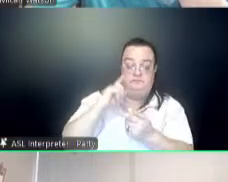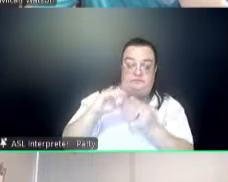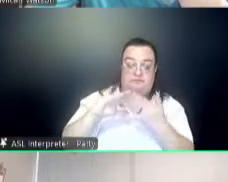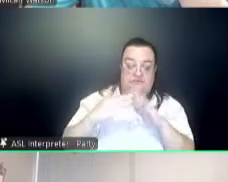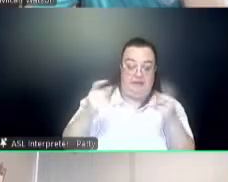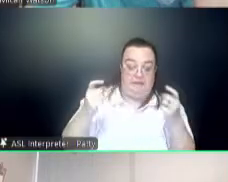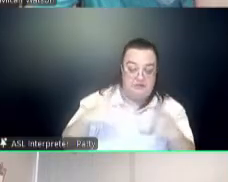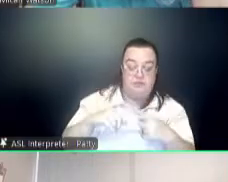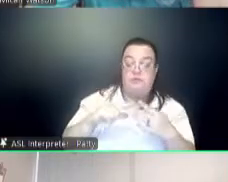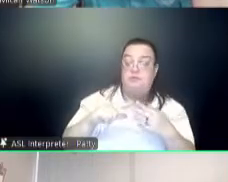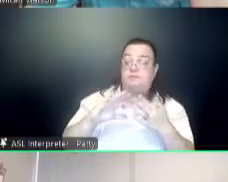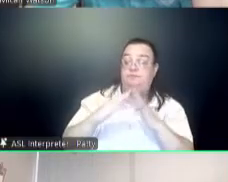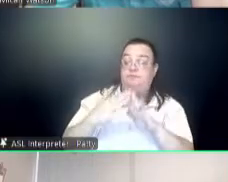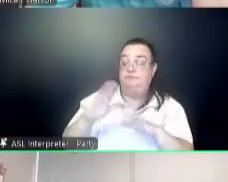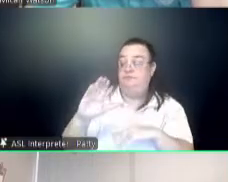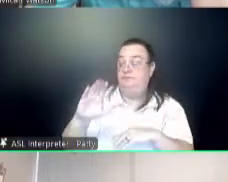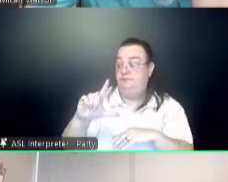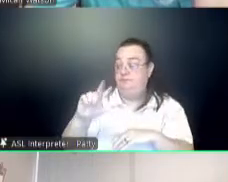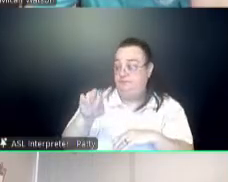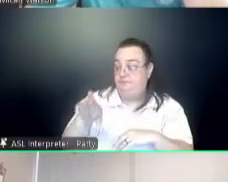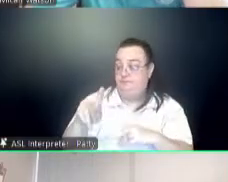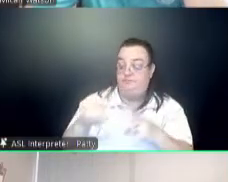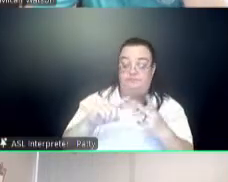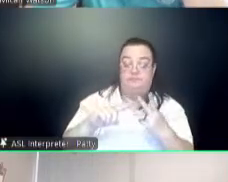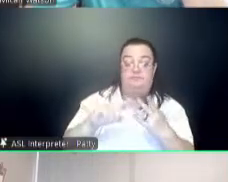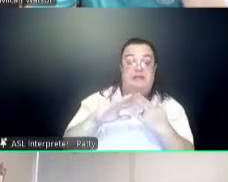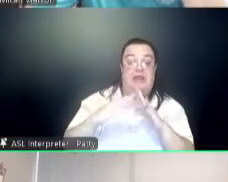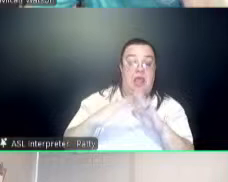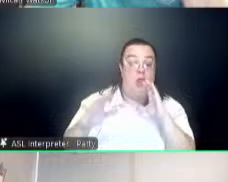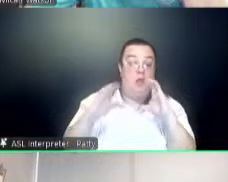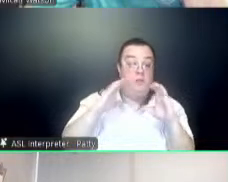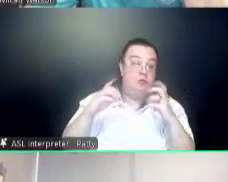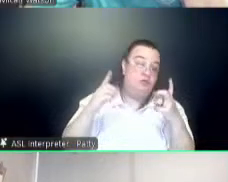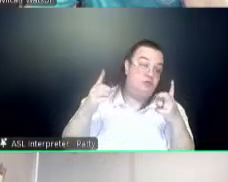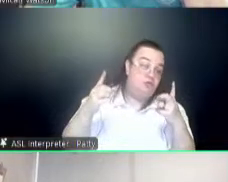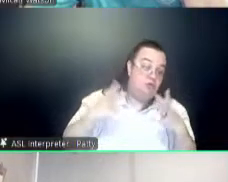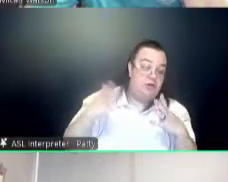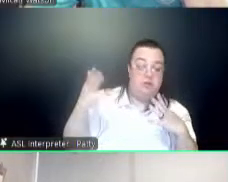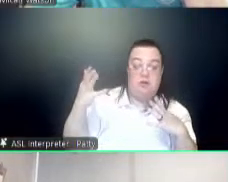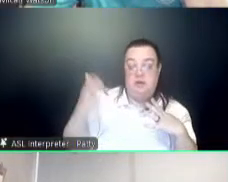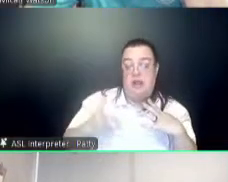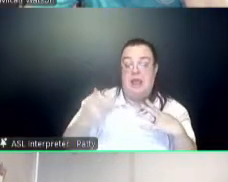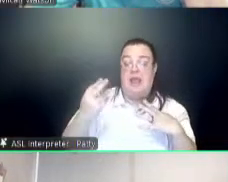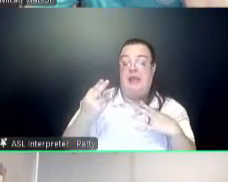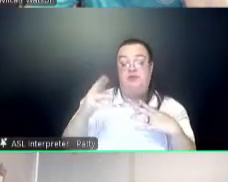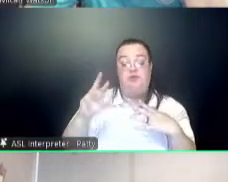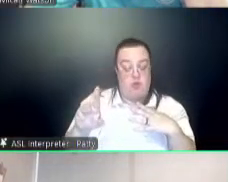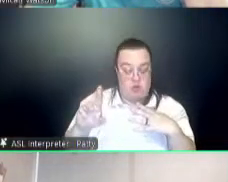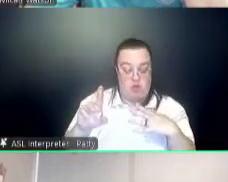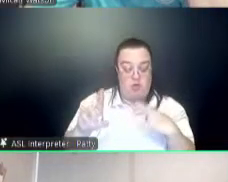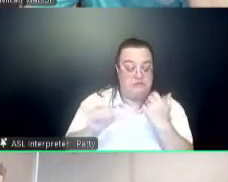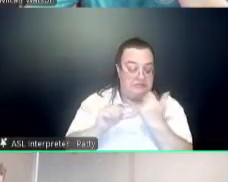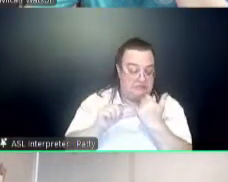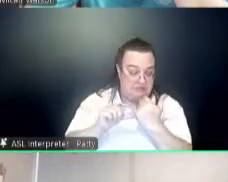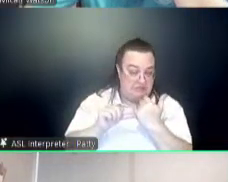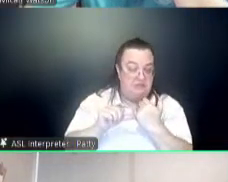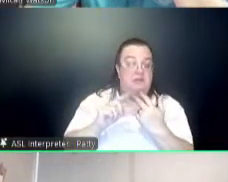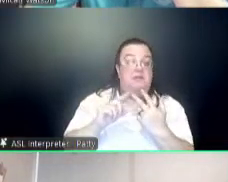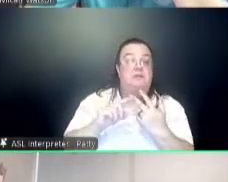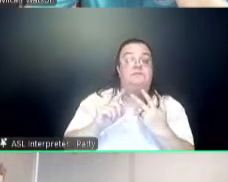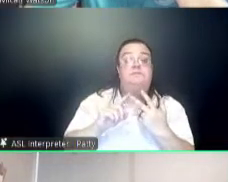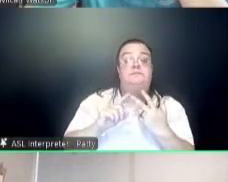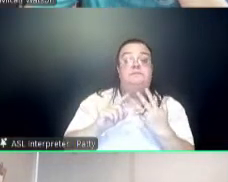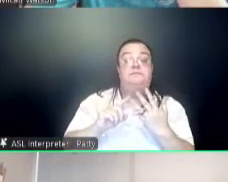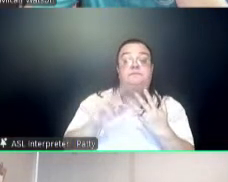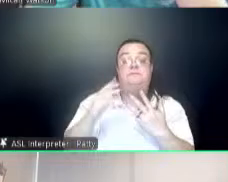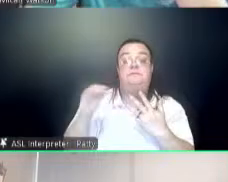clerk, the town communication director / HR assistant, and the